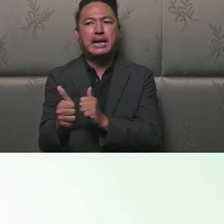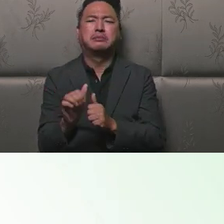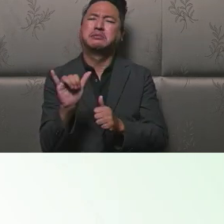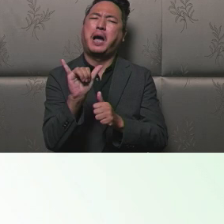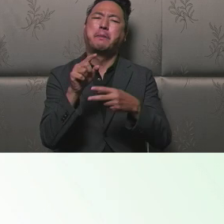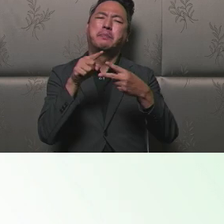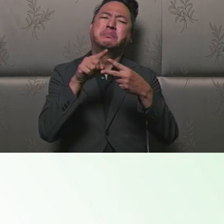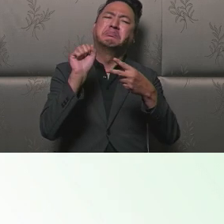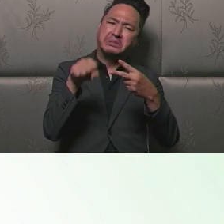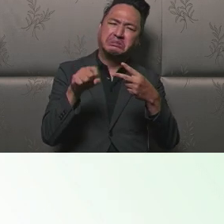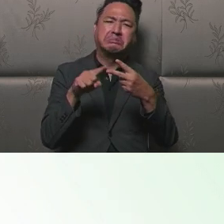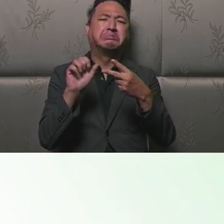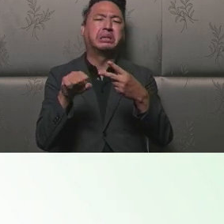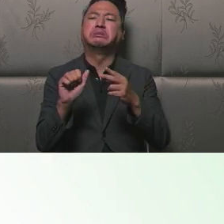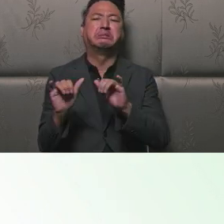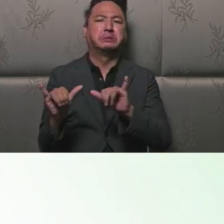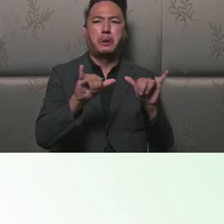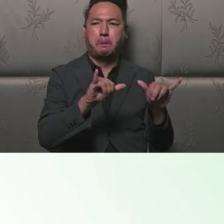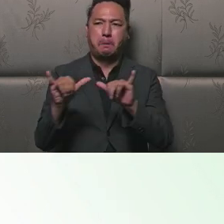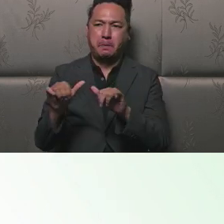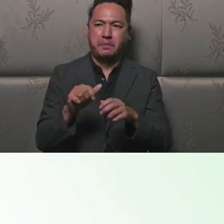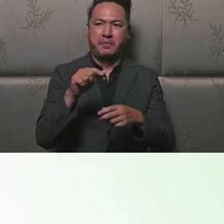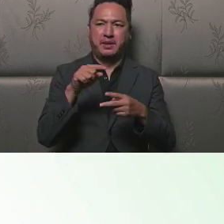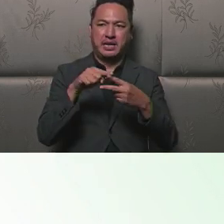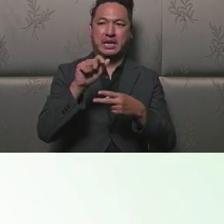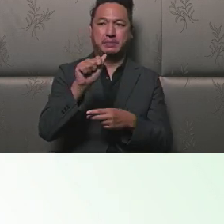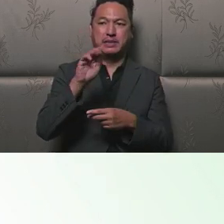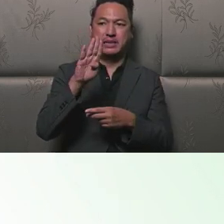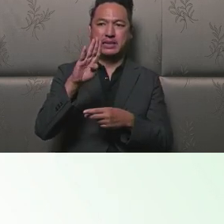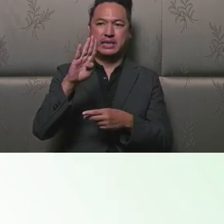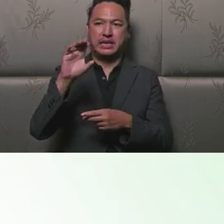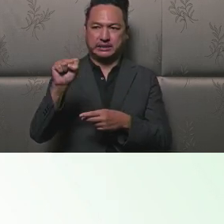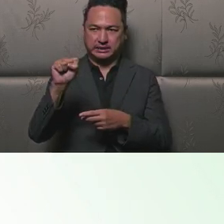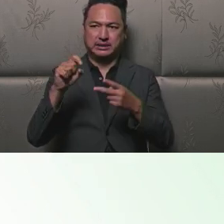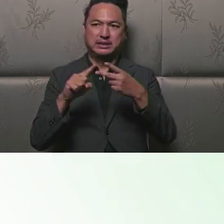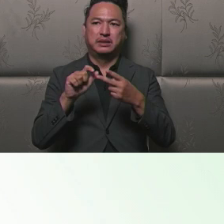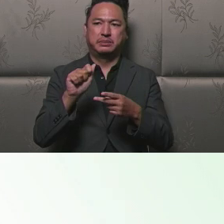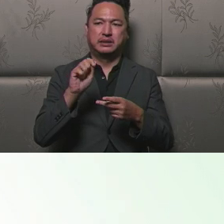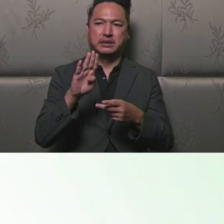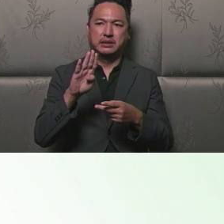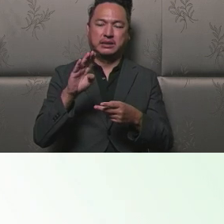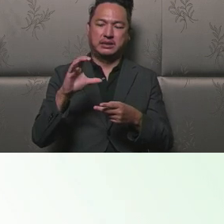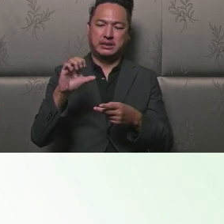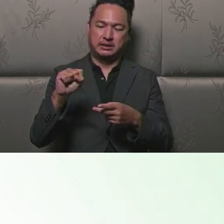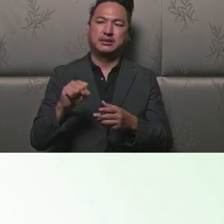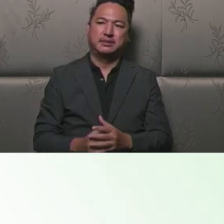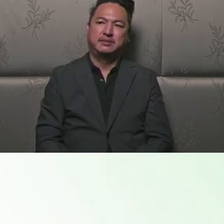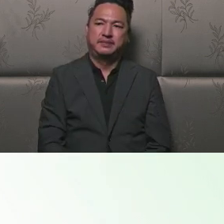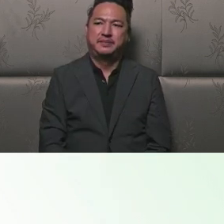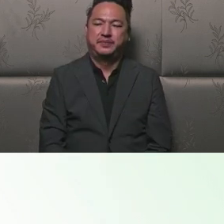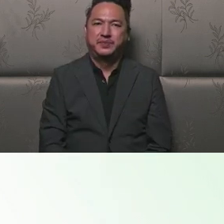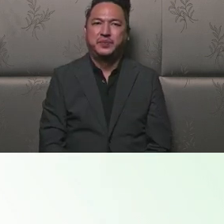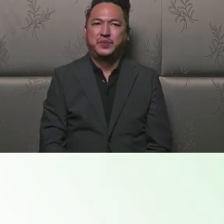degrees, depending on their passing of the exam. This scheme actually began earlier than the Academic Credit Bank,